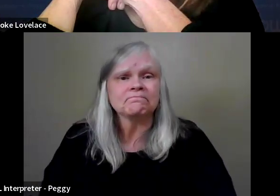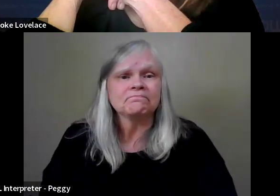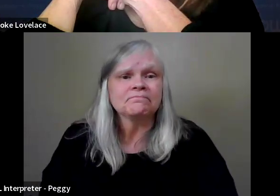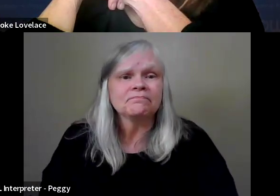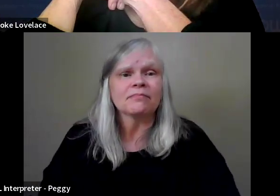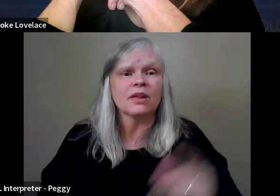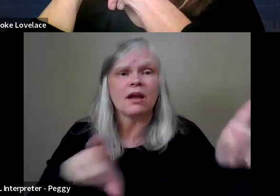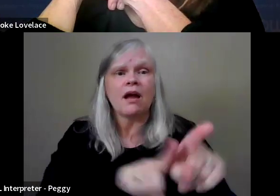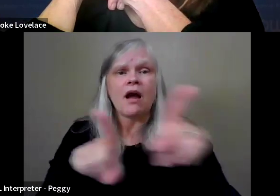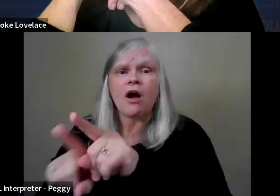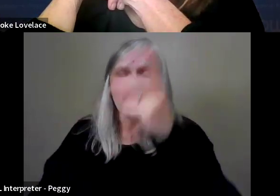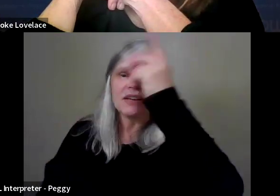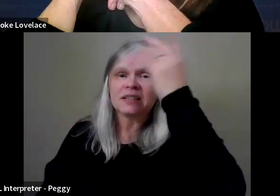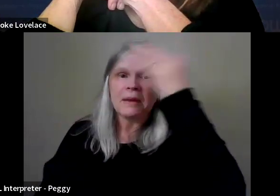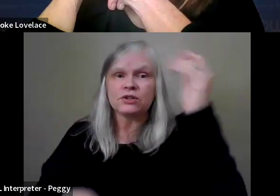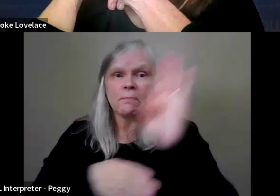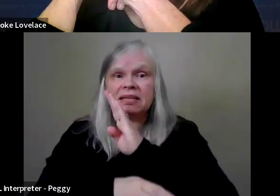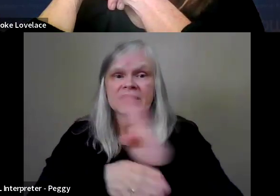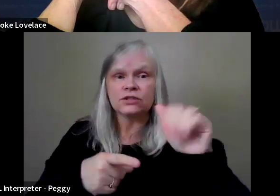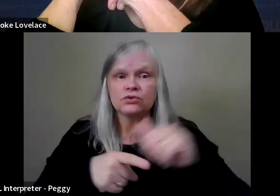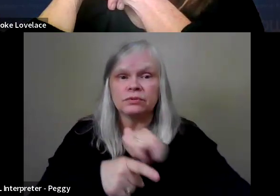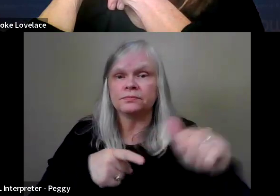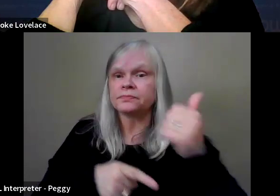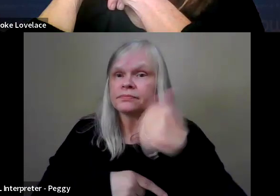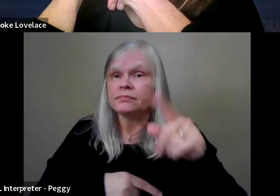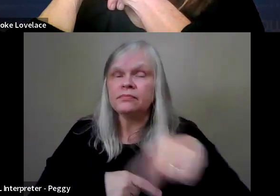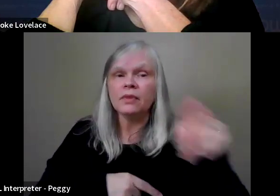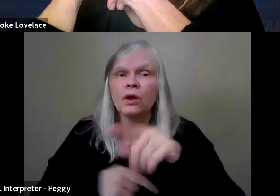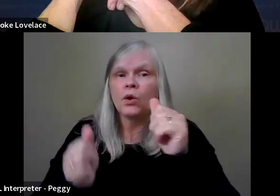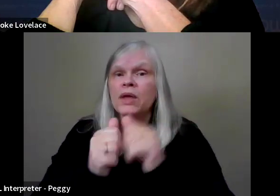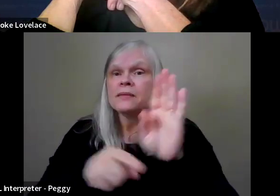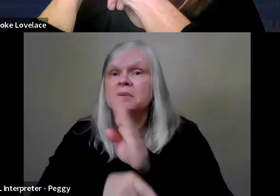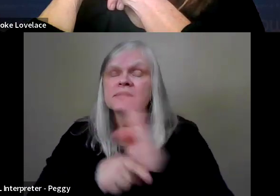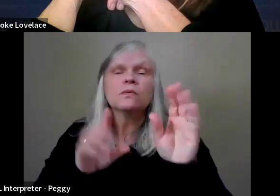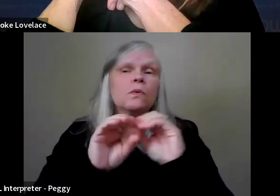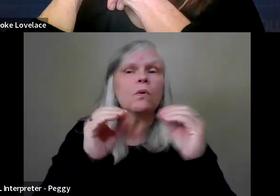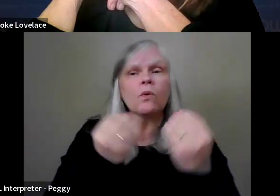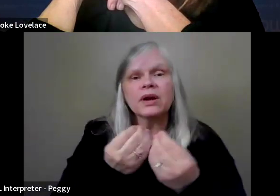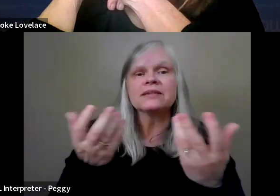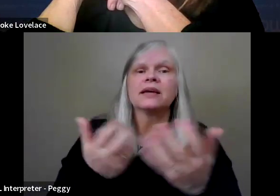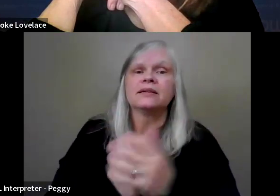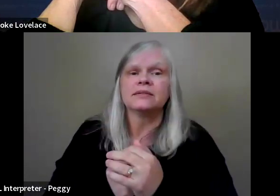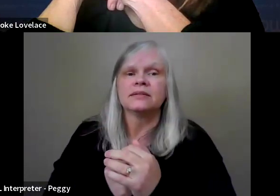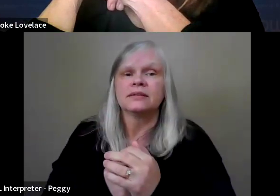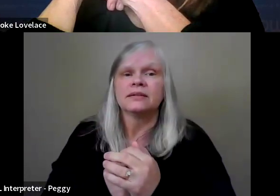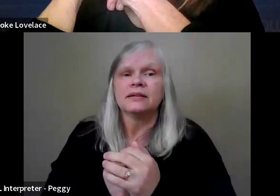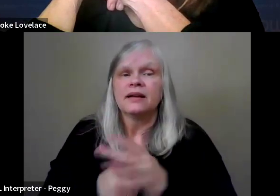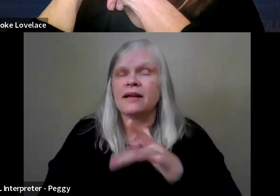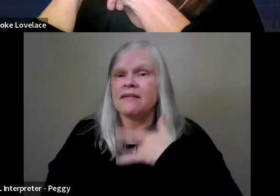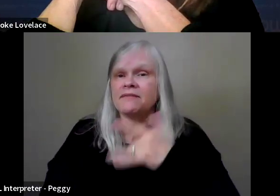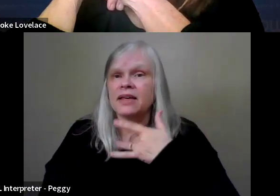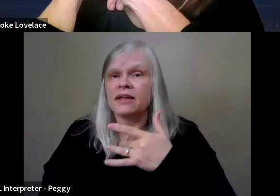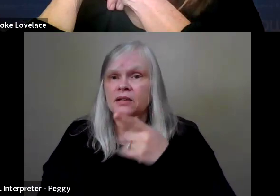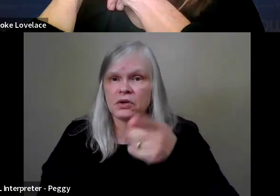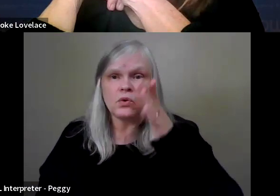We also do have a dementia-friendly business training. So if any of you are with businesses, organizations that feel you would